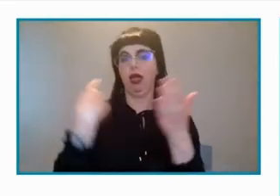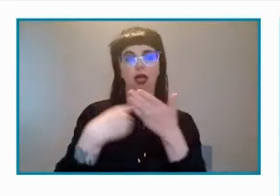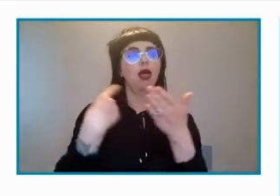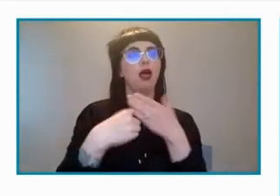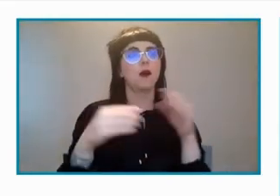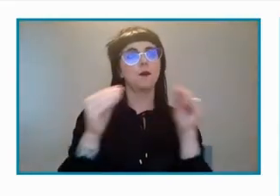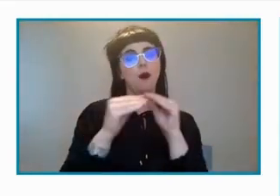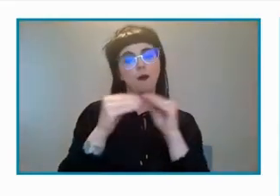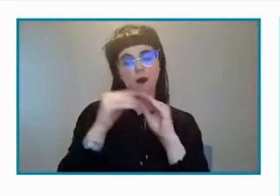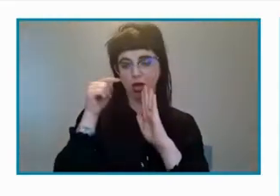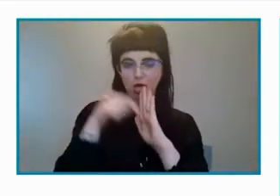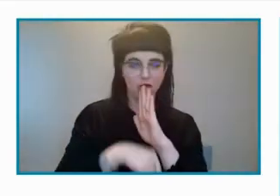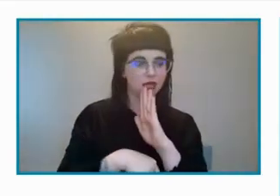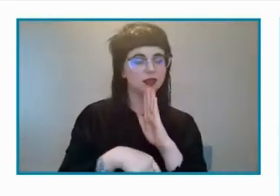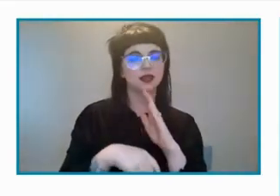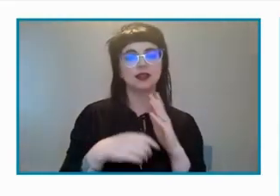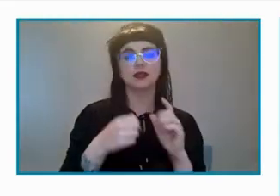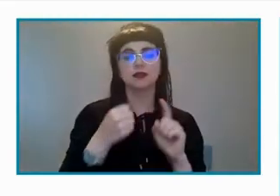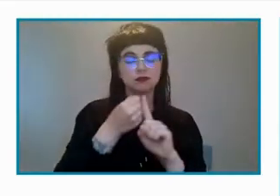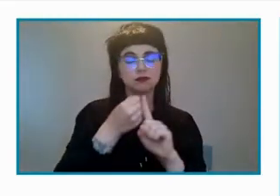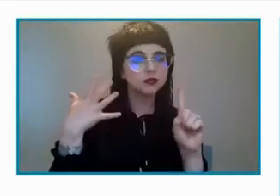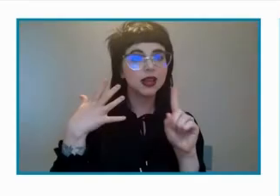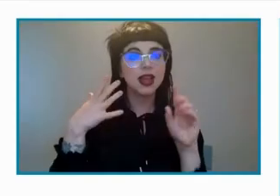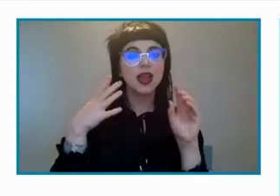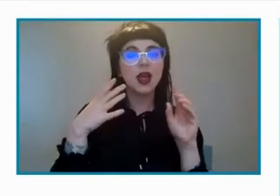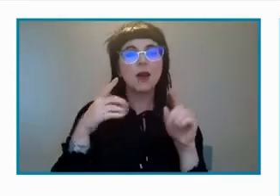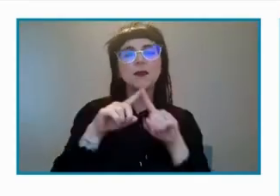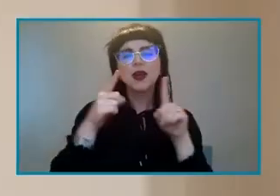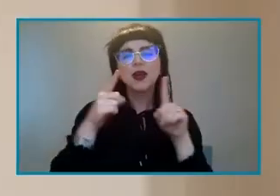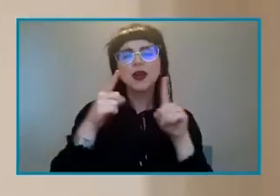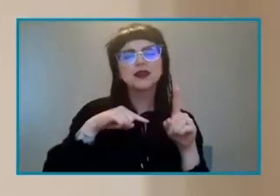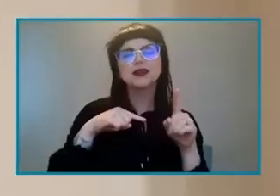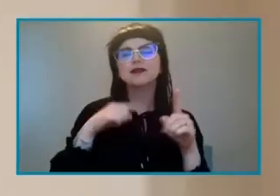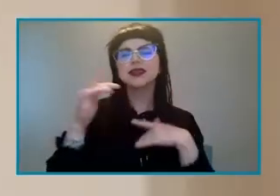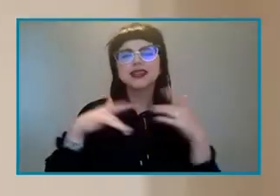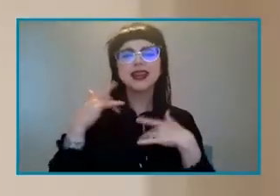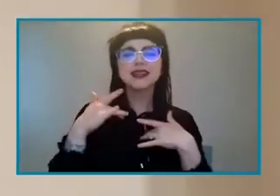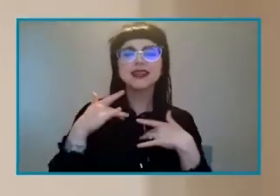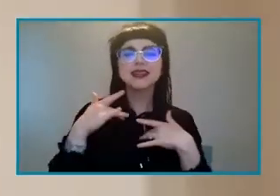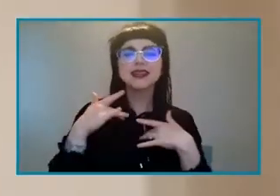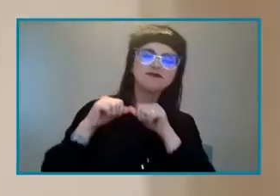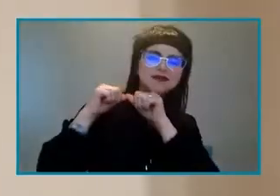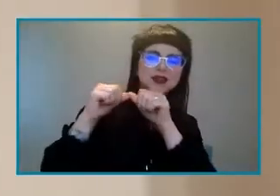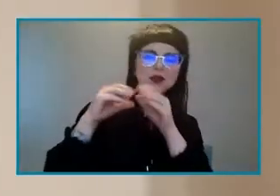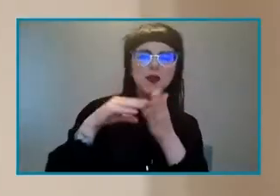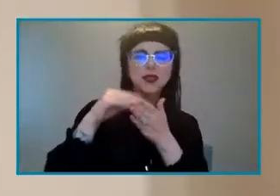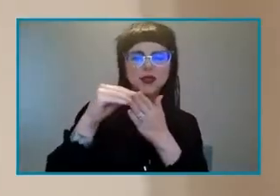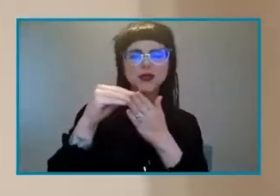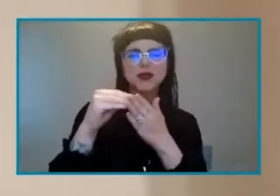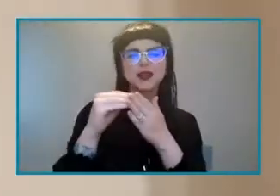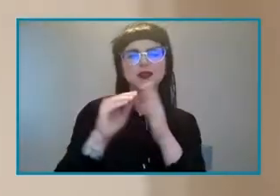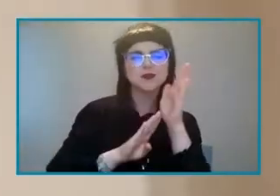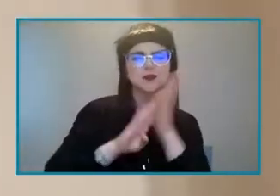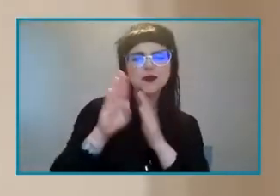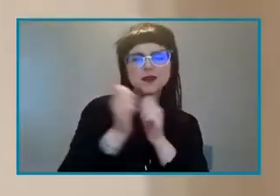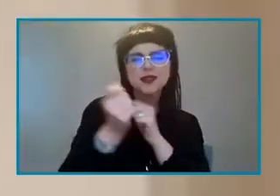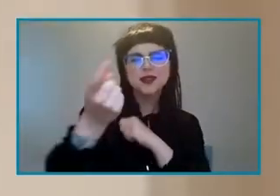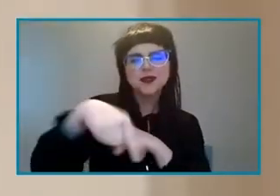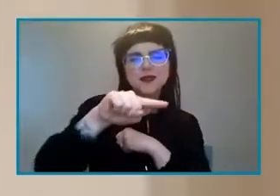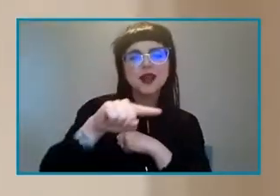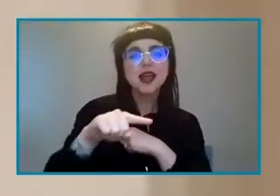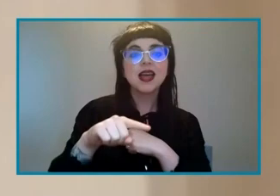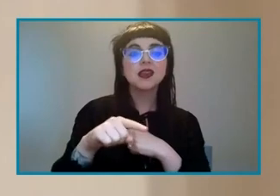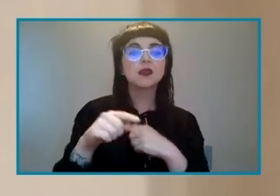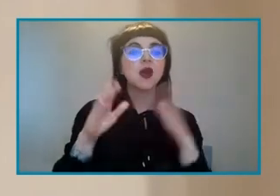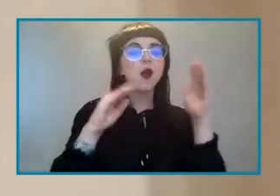to continuing to learn and to growing with you. On that note, we hope that all of you tuning in today or